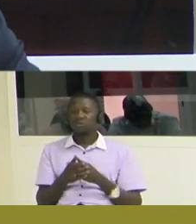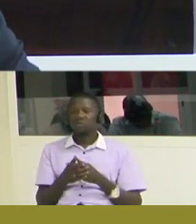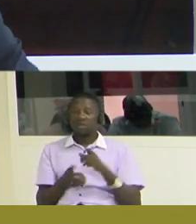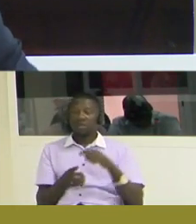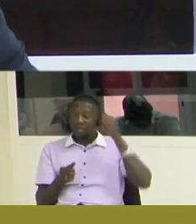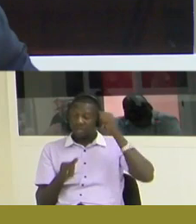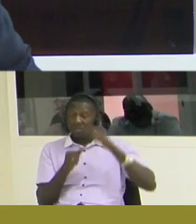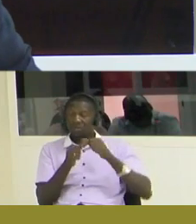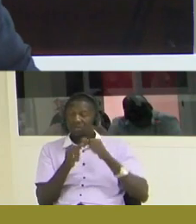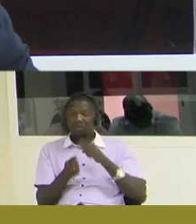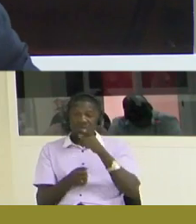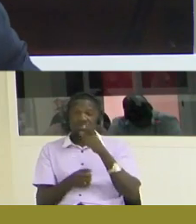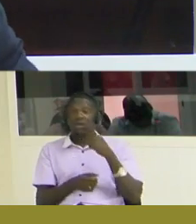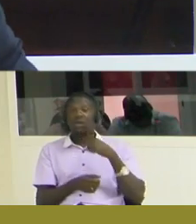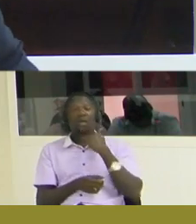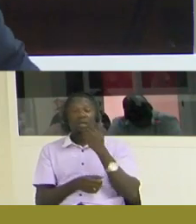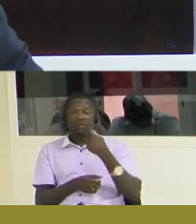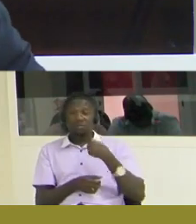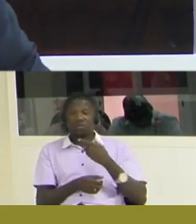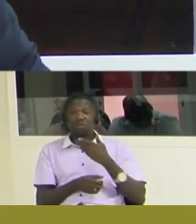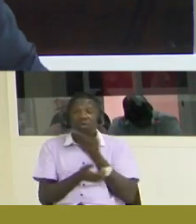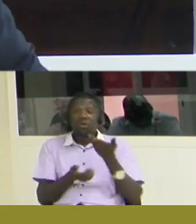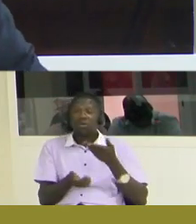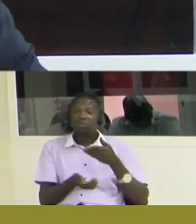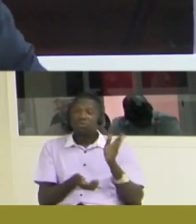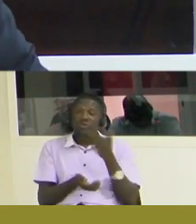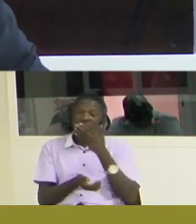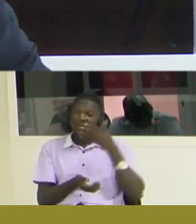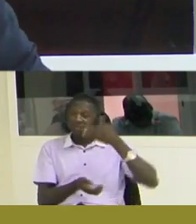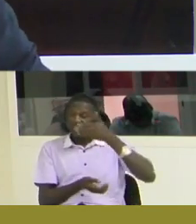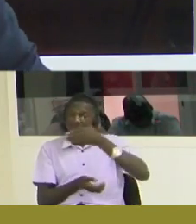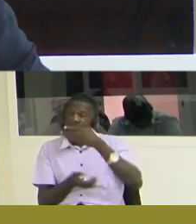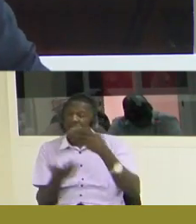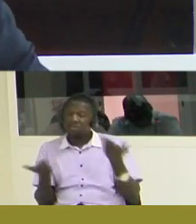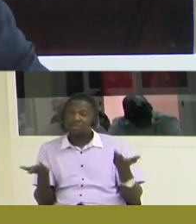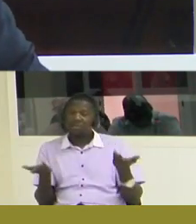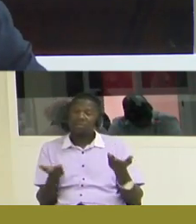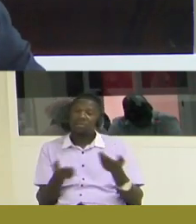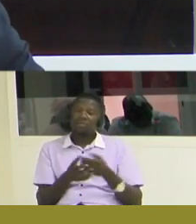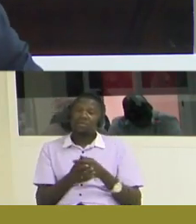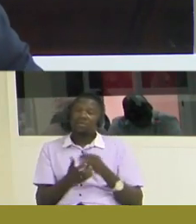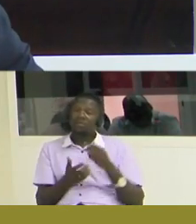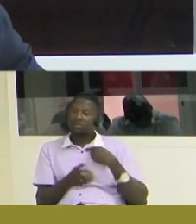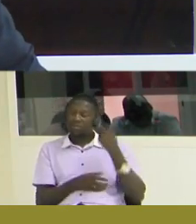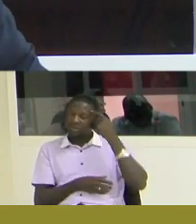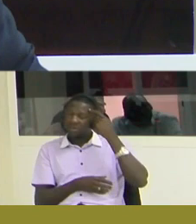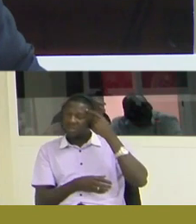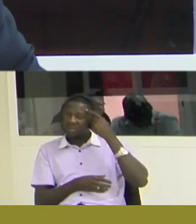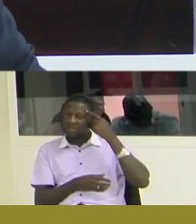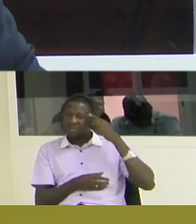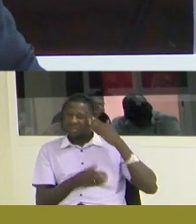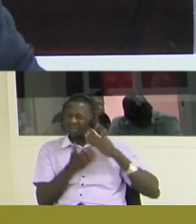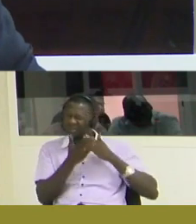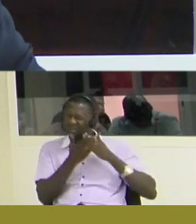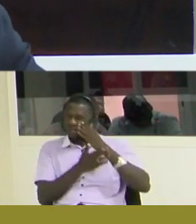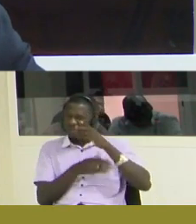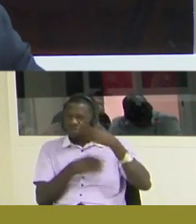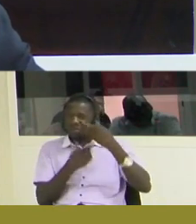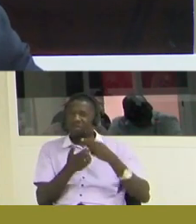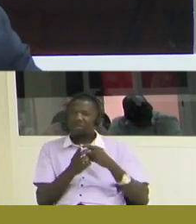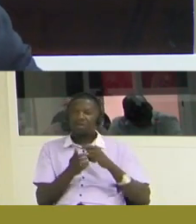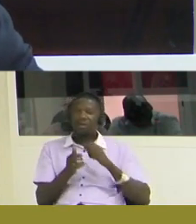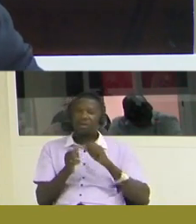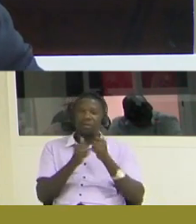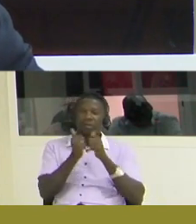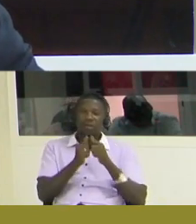you asked me why didn't you go and visit him and my mind straight wait and went to a man Inca